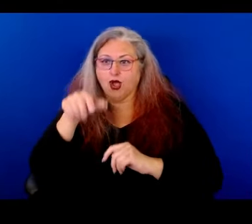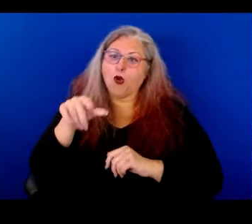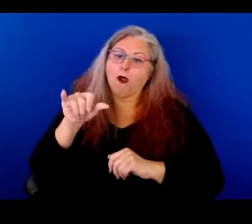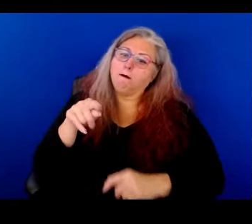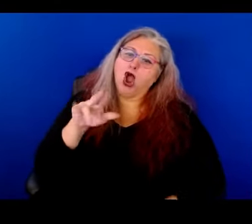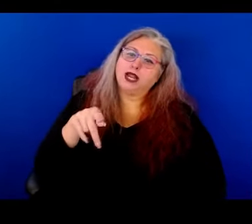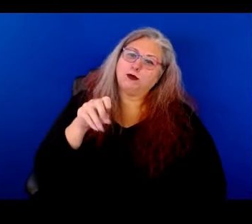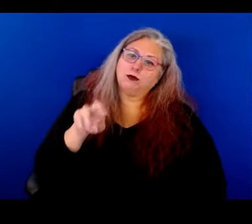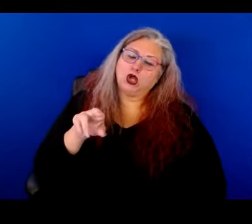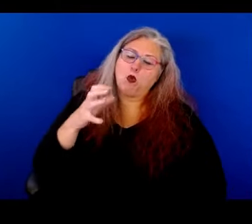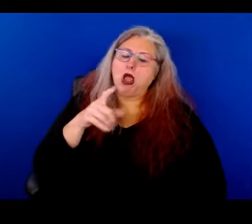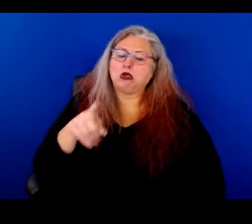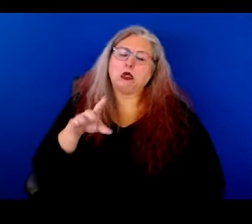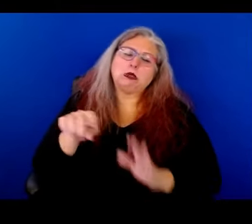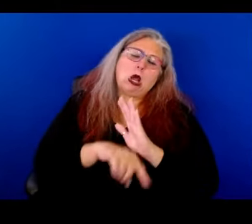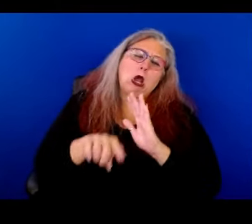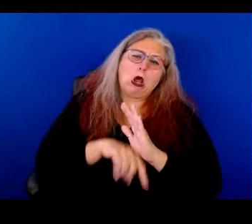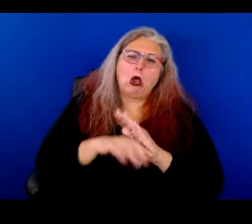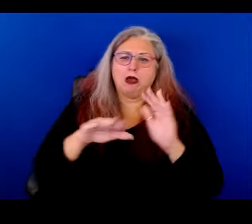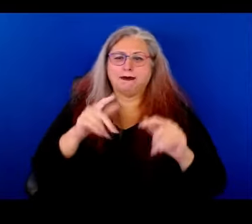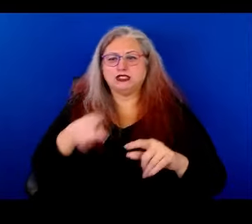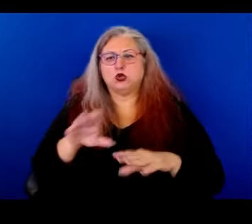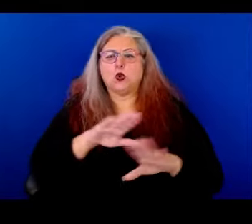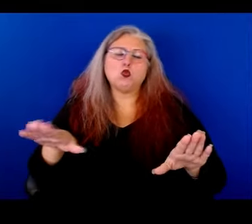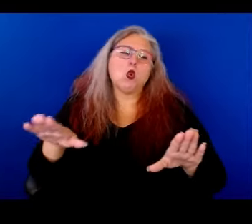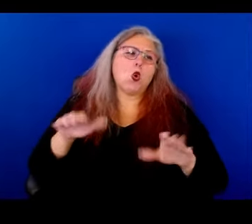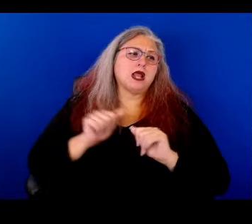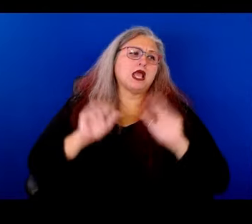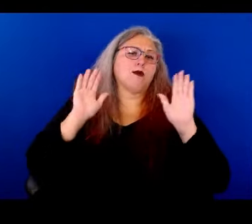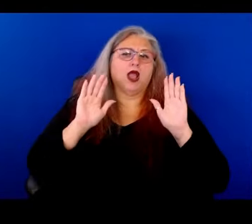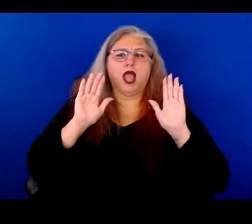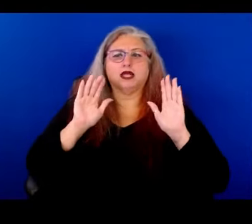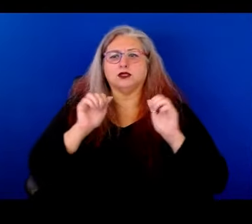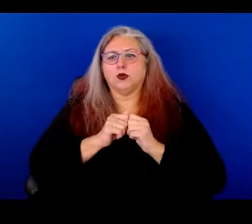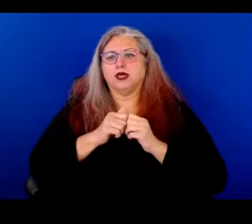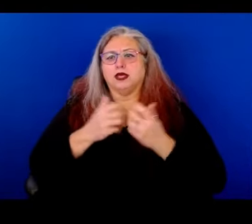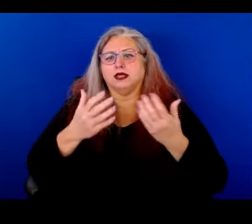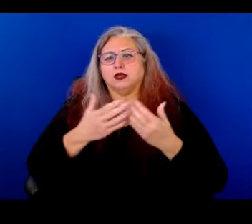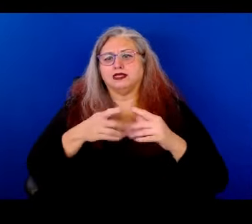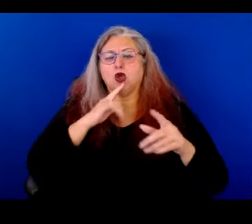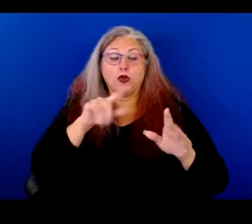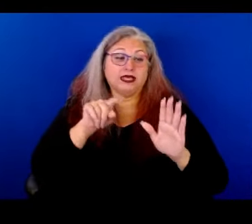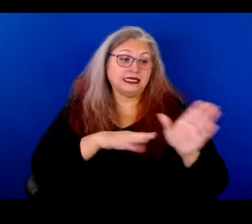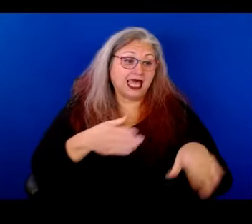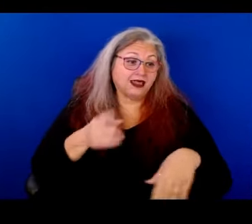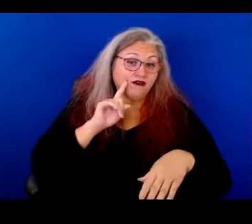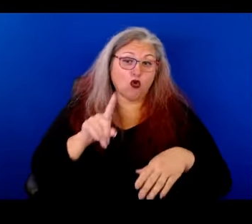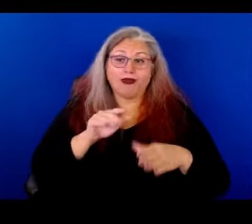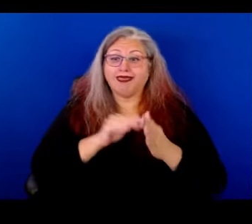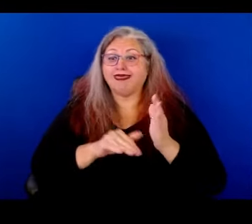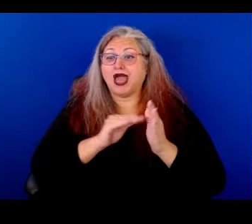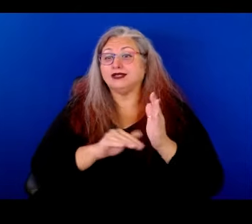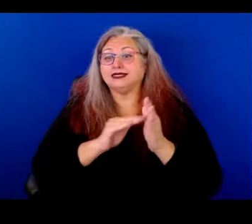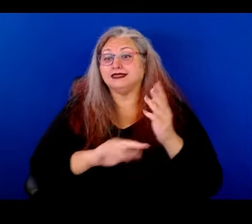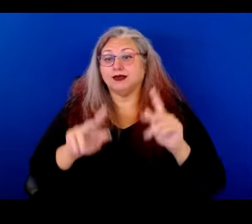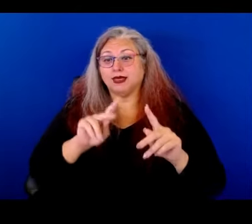pooper. Such a party pooper that you won't compromise on, on the death of thousands of